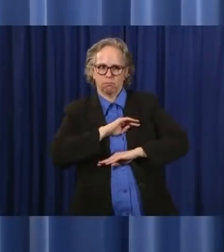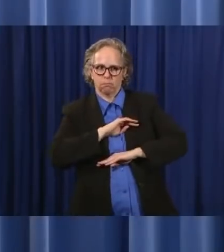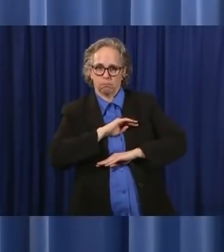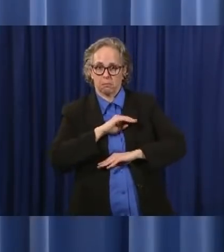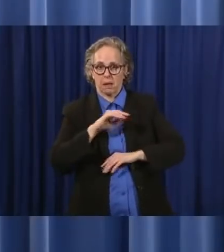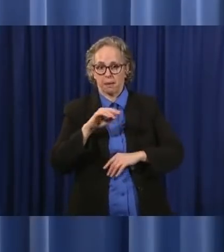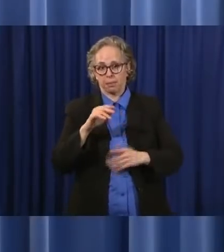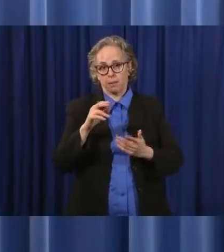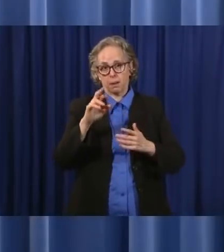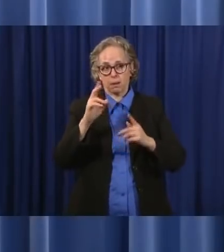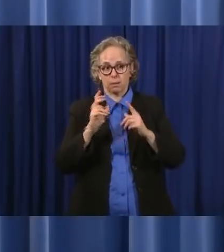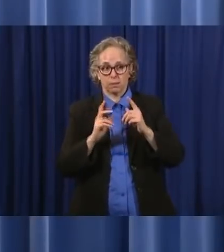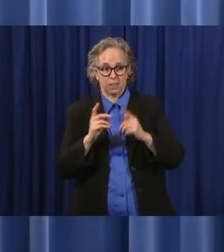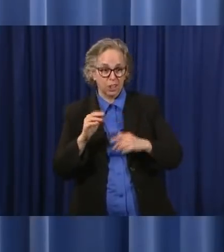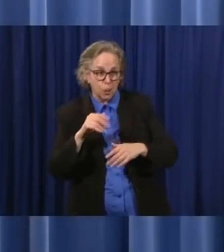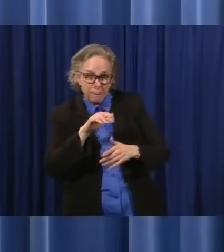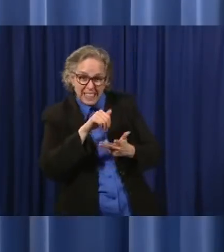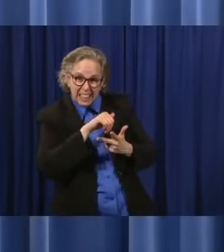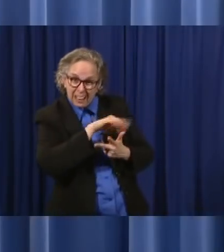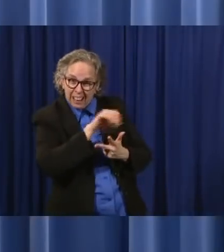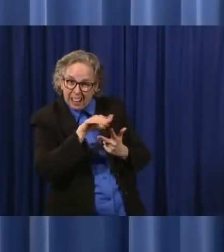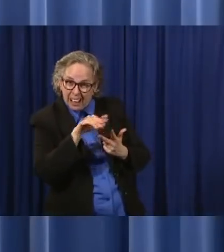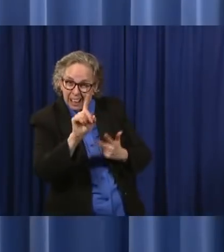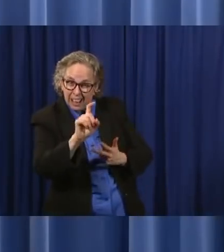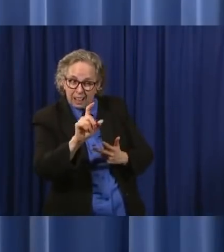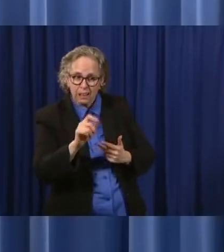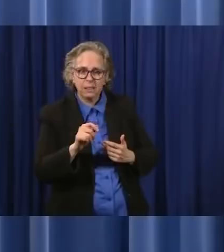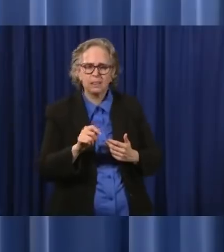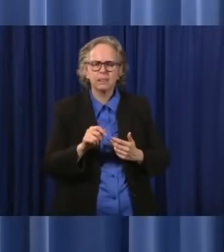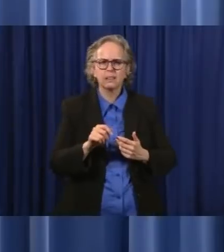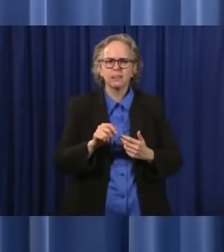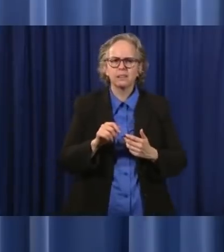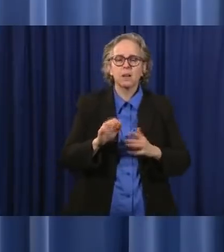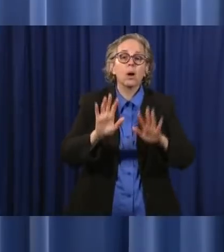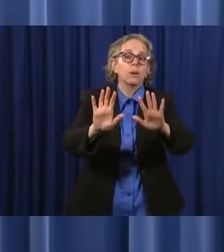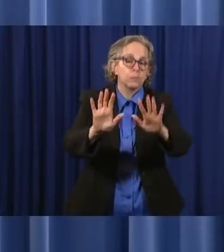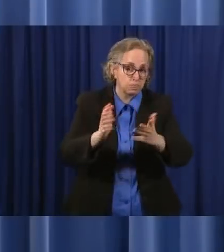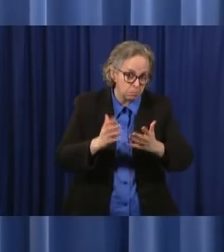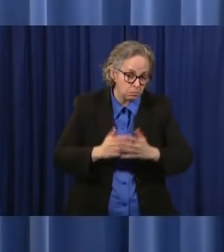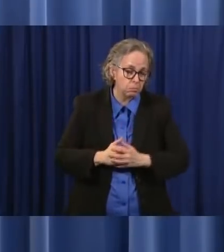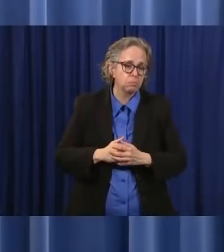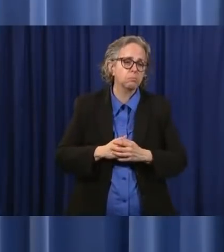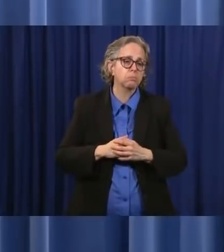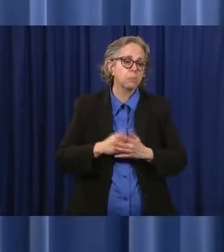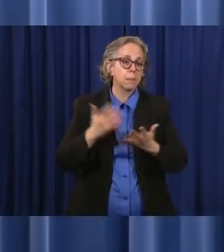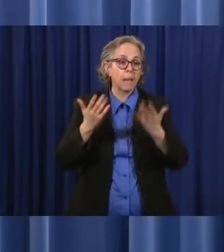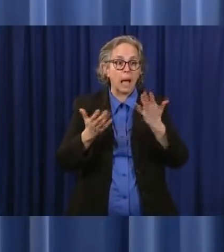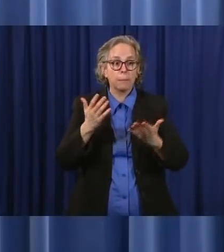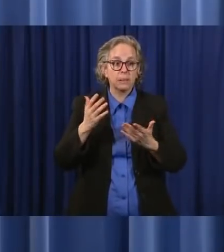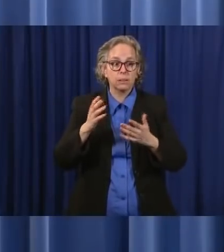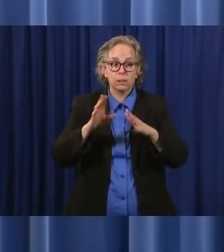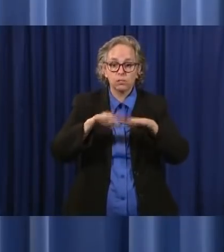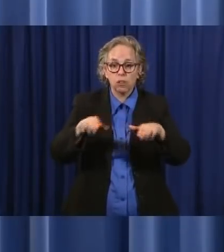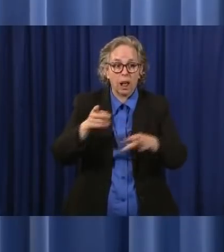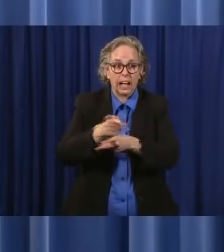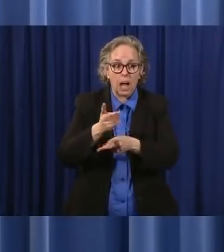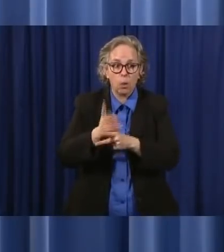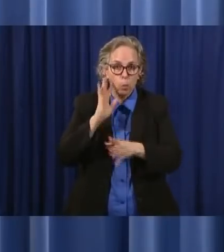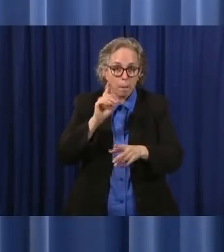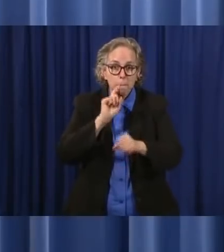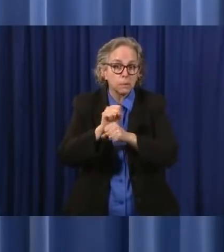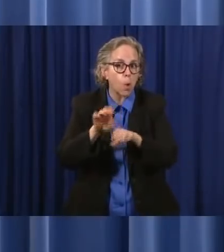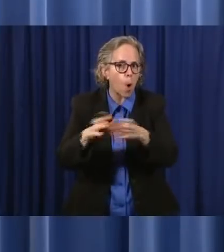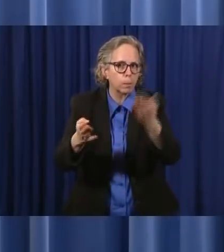mean that. What we don't know, Andy, is how many of the child care providers will come back. As you